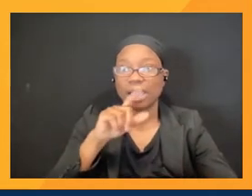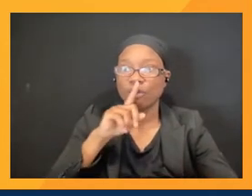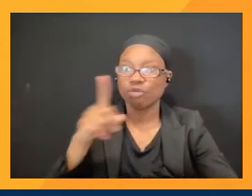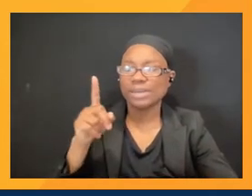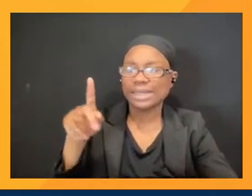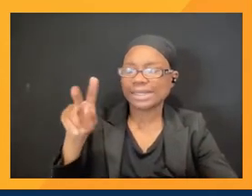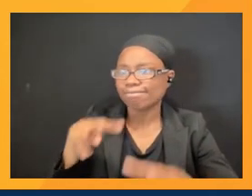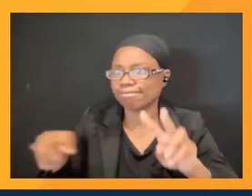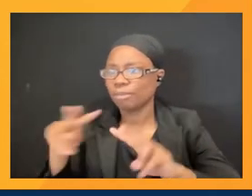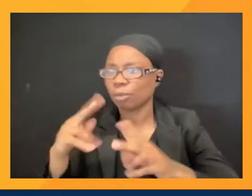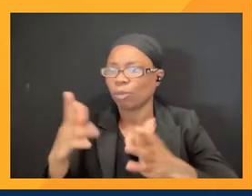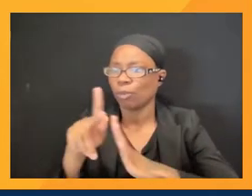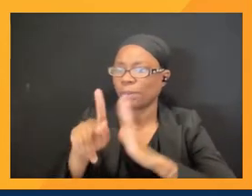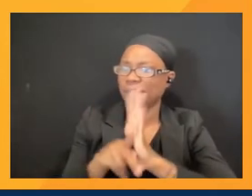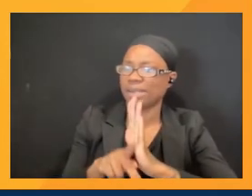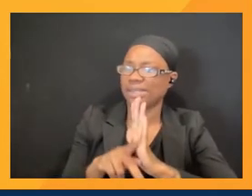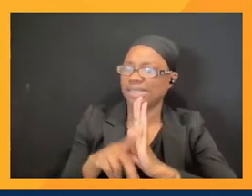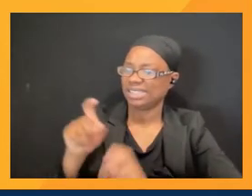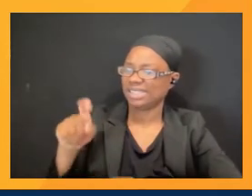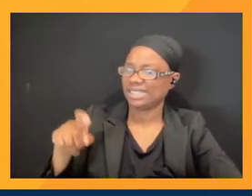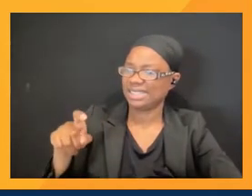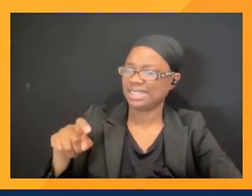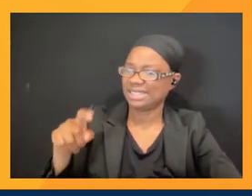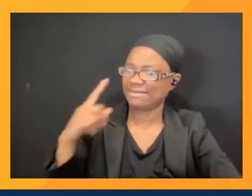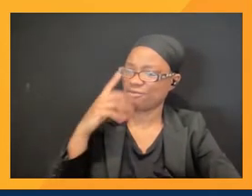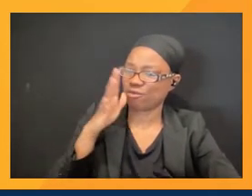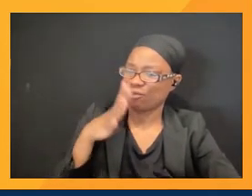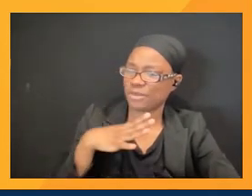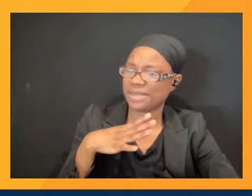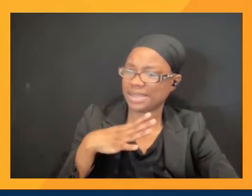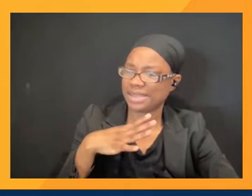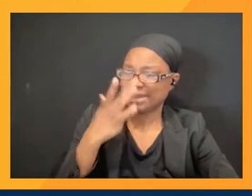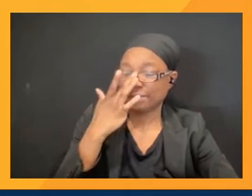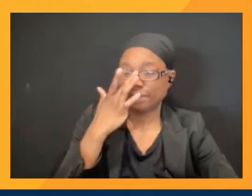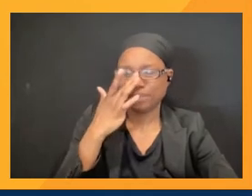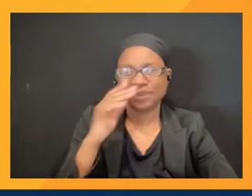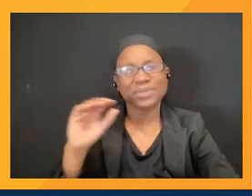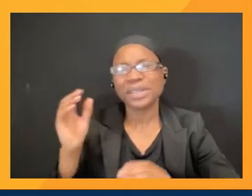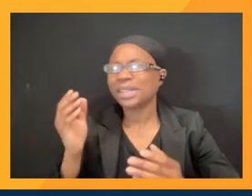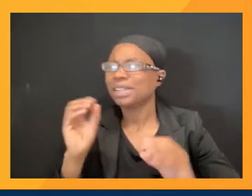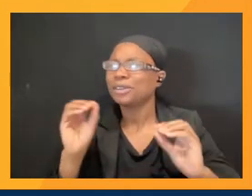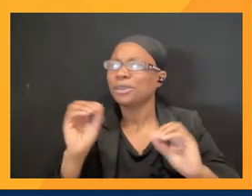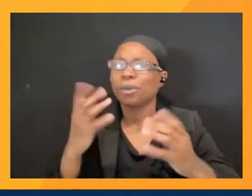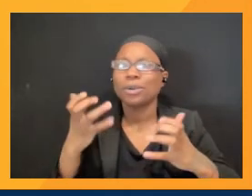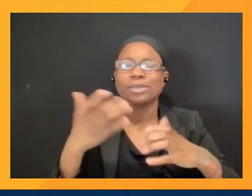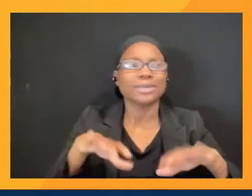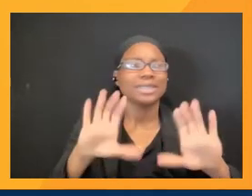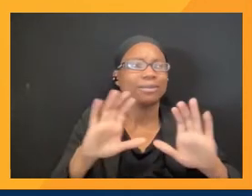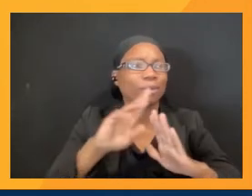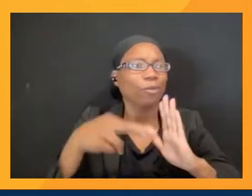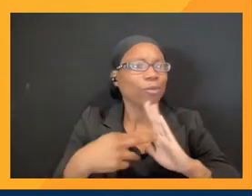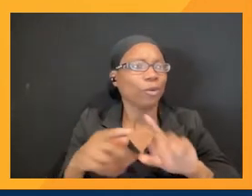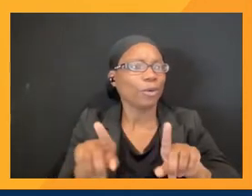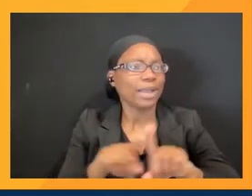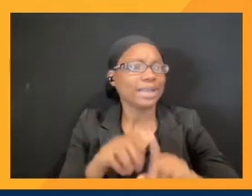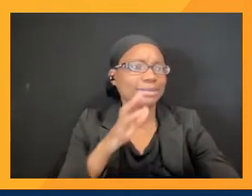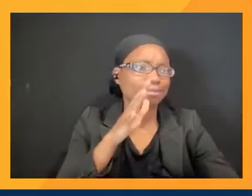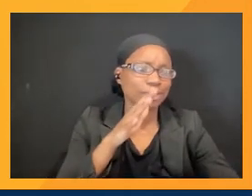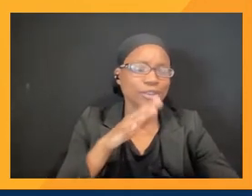Christina, Chris, you have any thoughts? Yeah, I'd like to jump in and just come back to